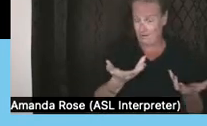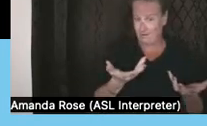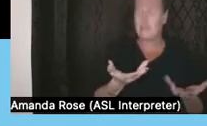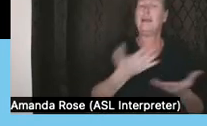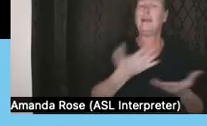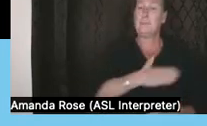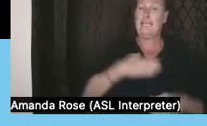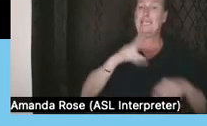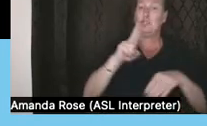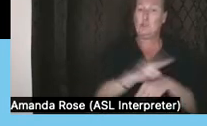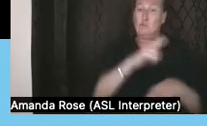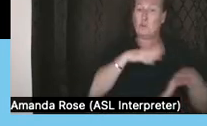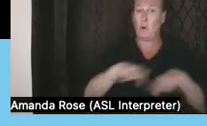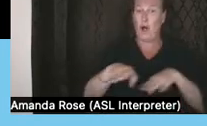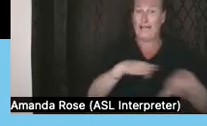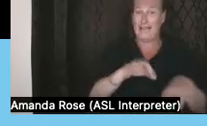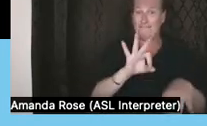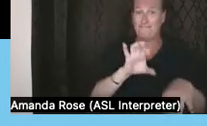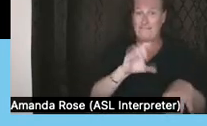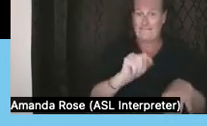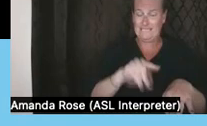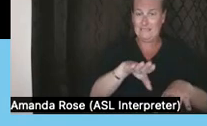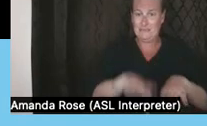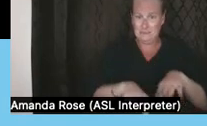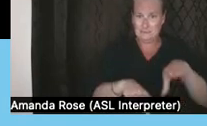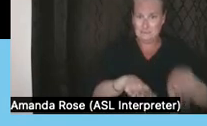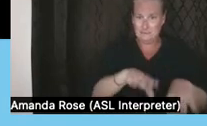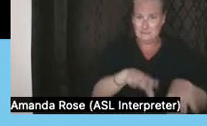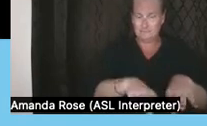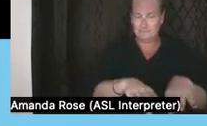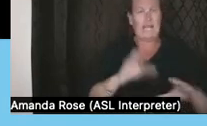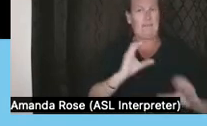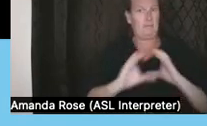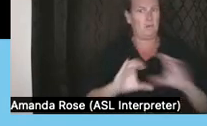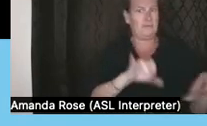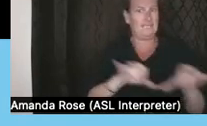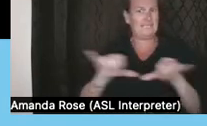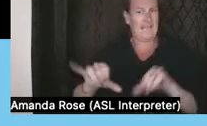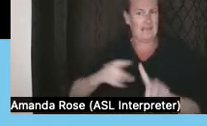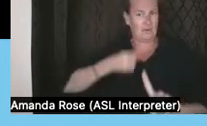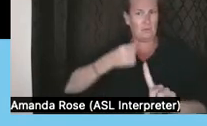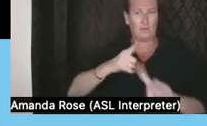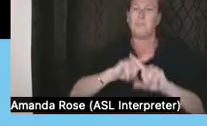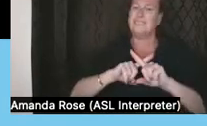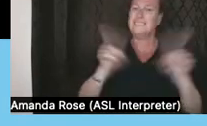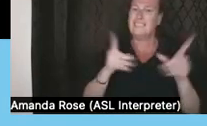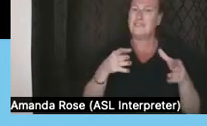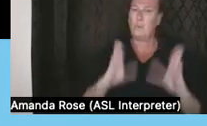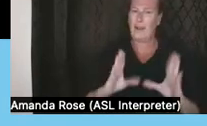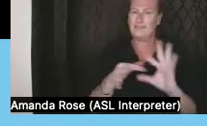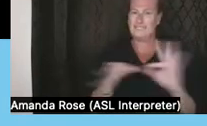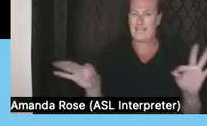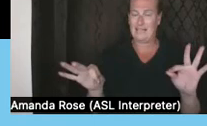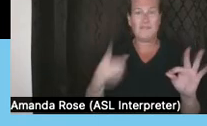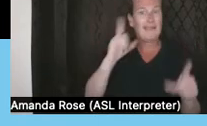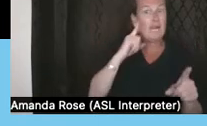feet. So I'm communicating the same exact thing, just a different way of saying it. So they're hearing what I want them to do